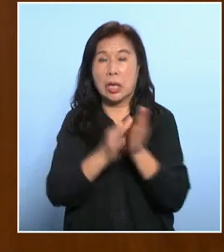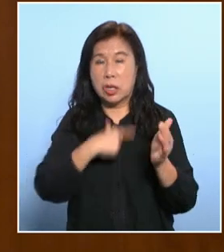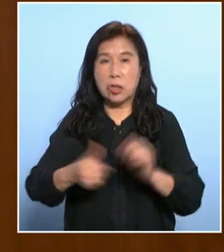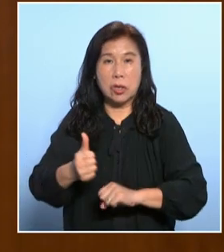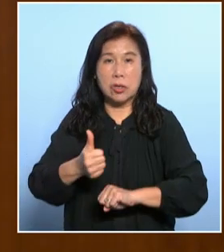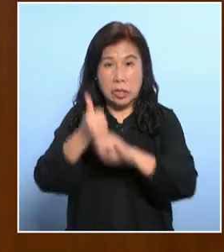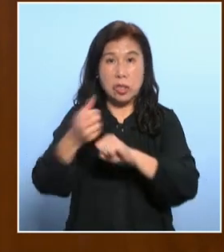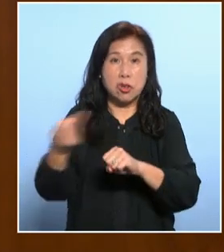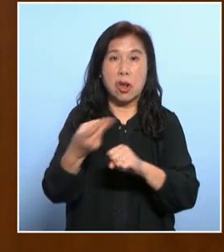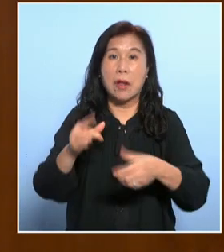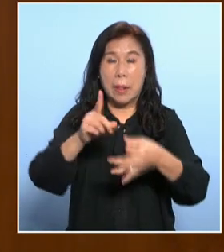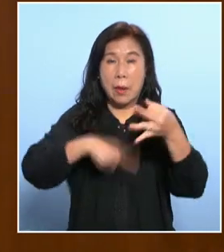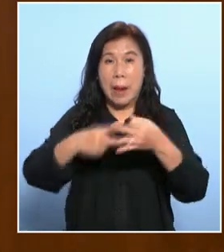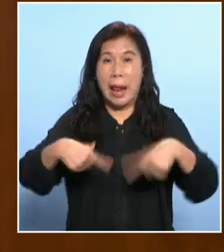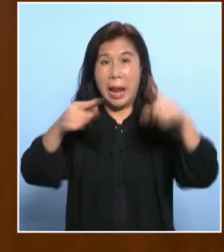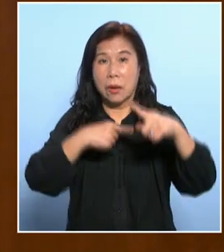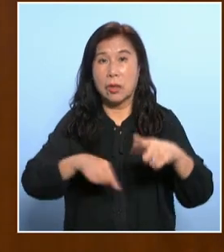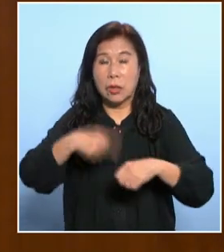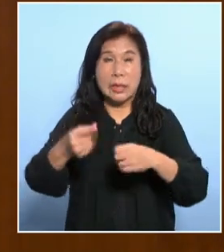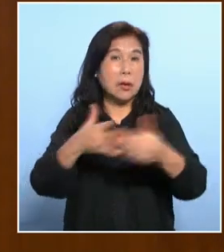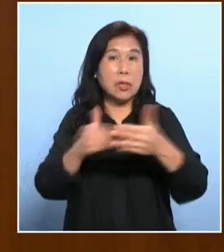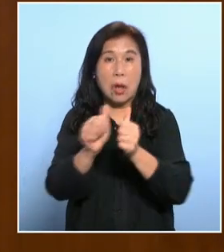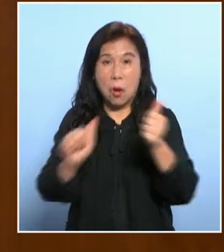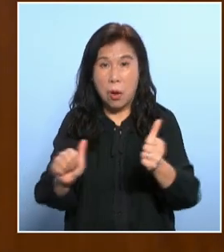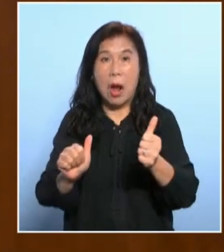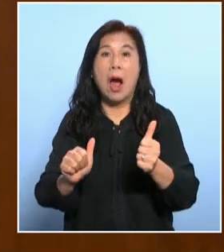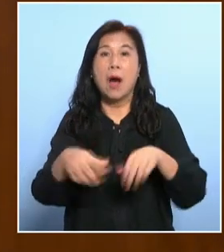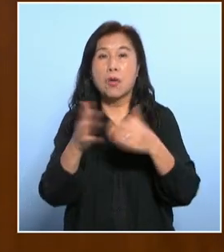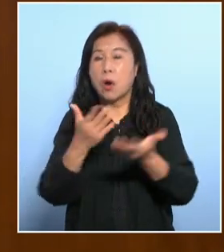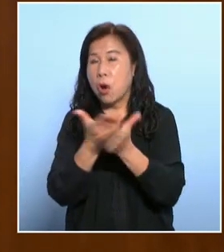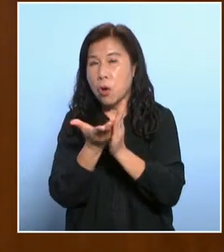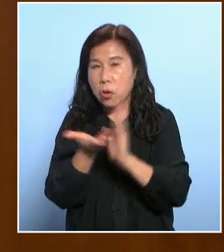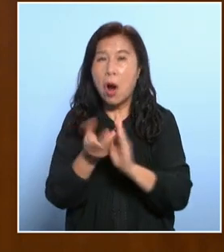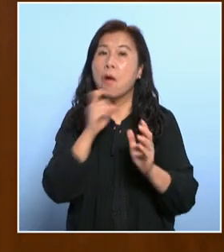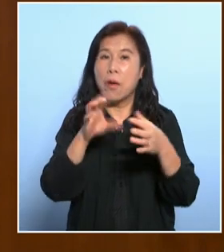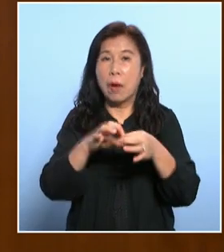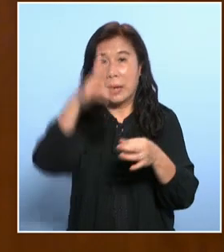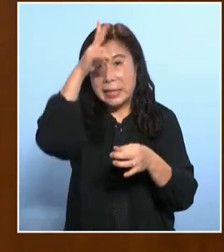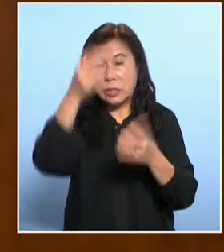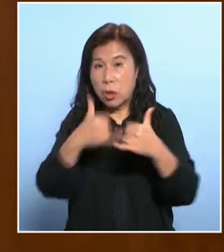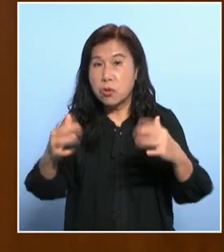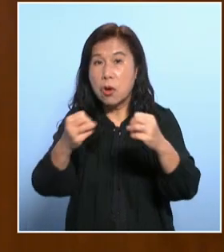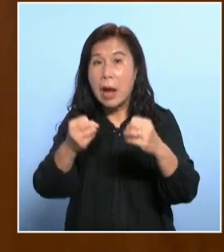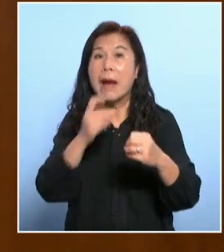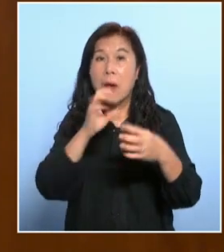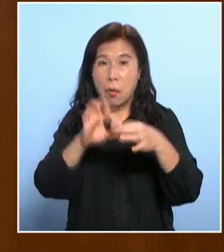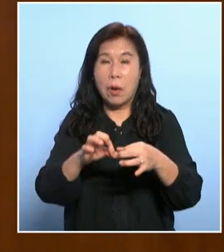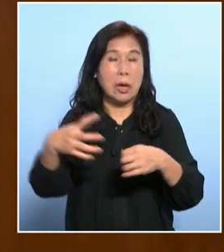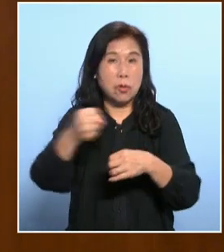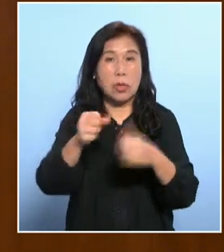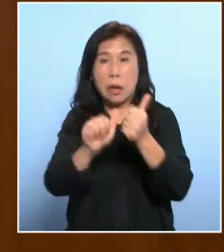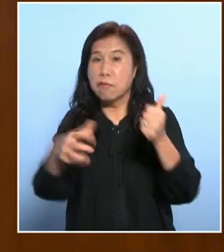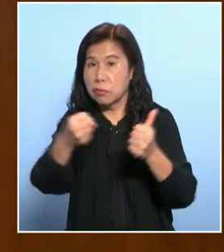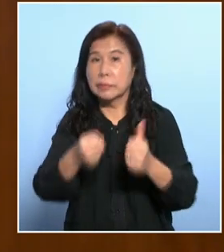nomination was seconded by Professor Cheng Wing Kwong. As Dr. David Lam is not the chairman or deputy chairman of any other panel or relevant